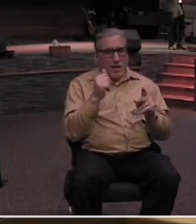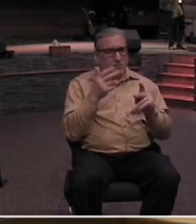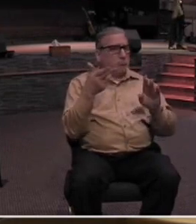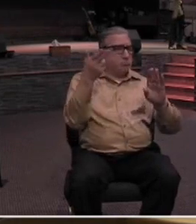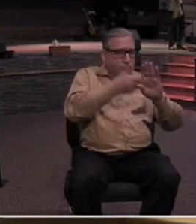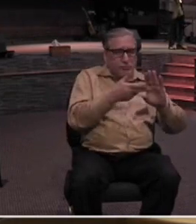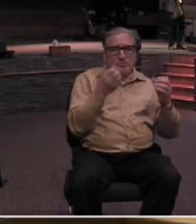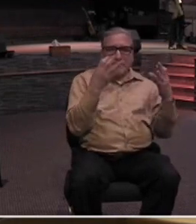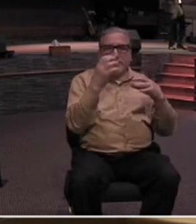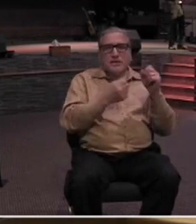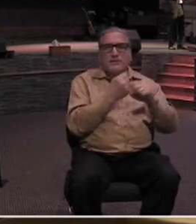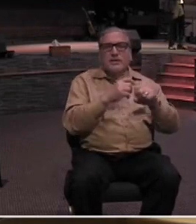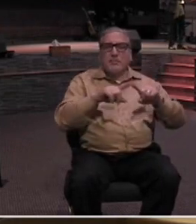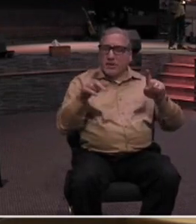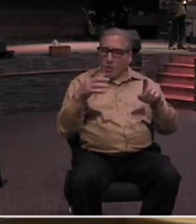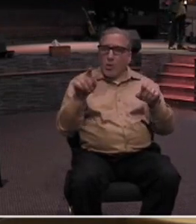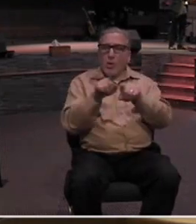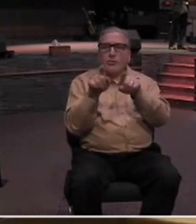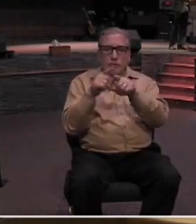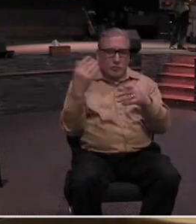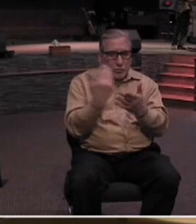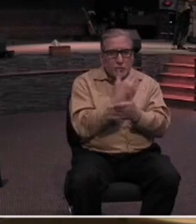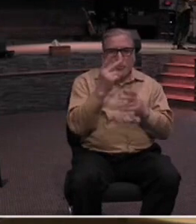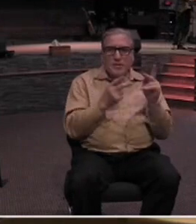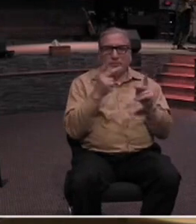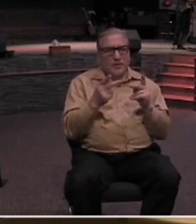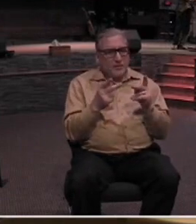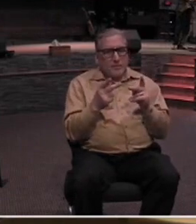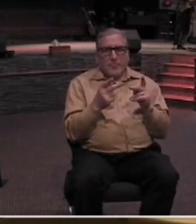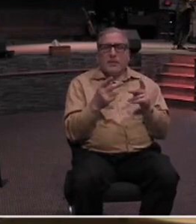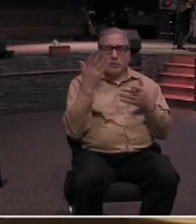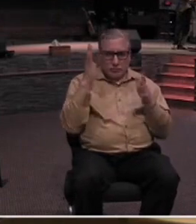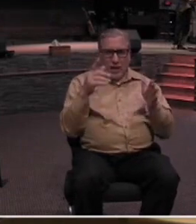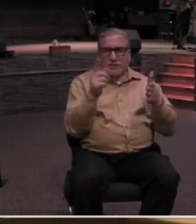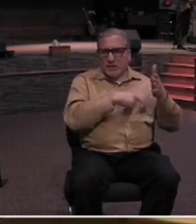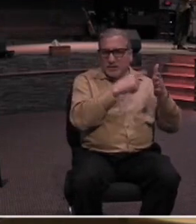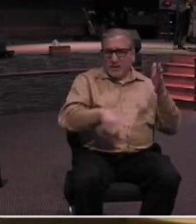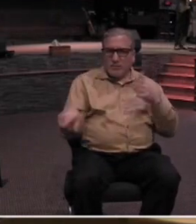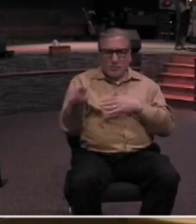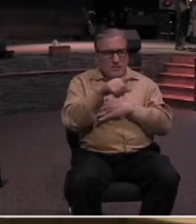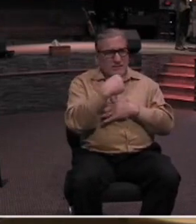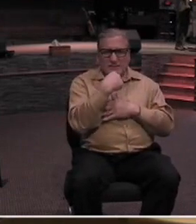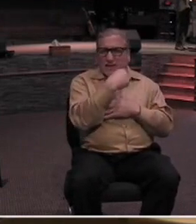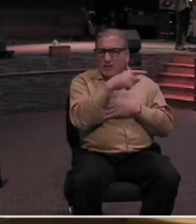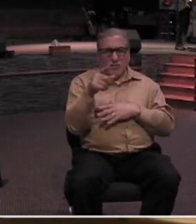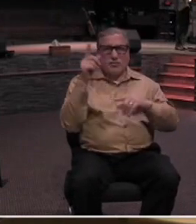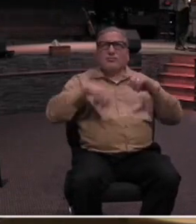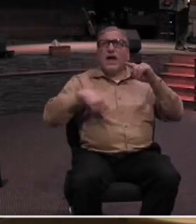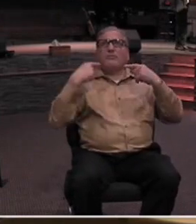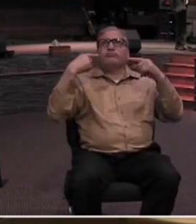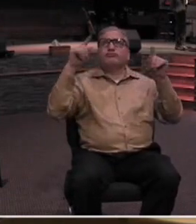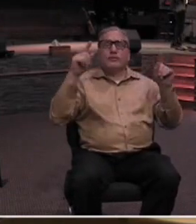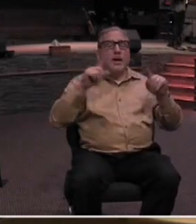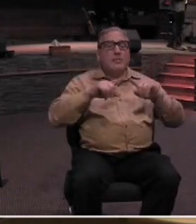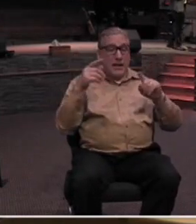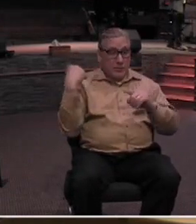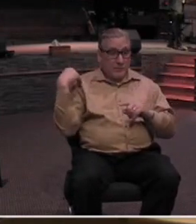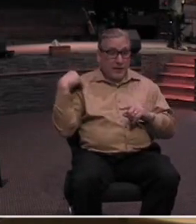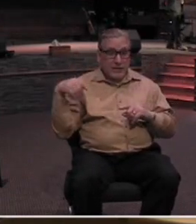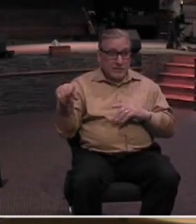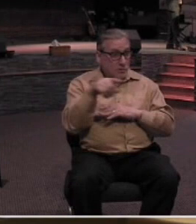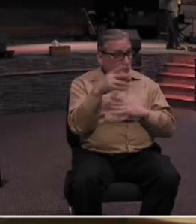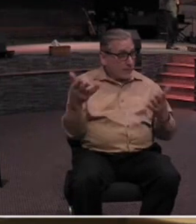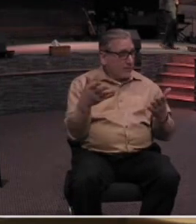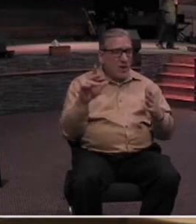for many years, but to those who are brand new, that the enemy will try to condemn you and tell you that you can't make it. Can I remind you in this place that we have